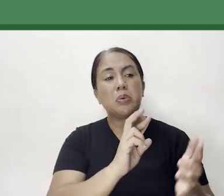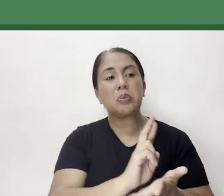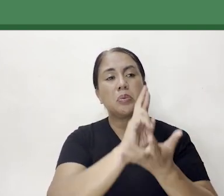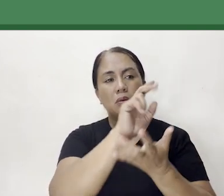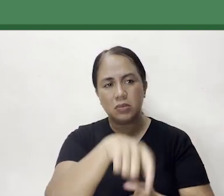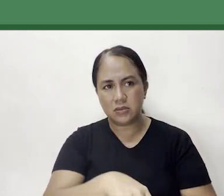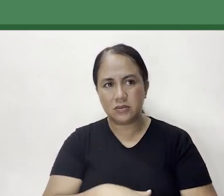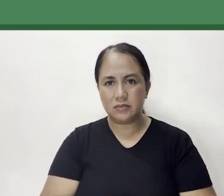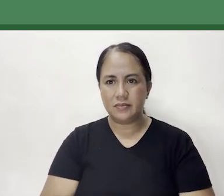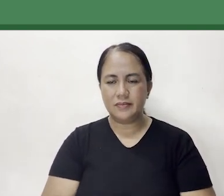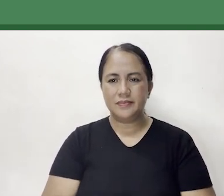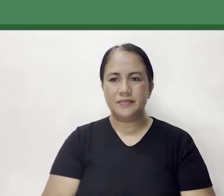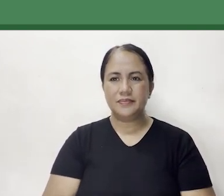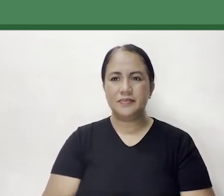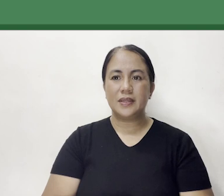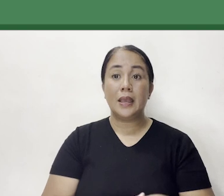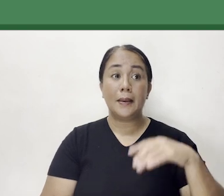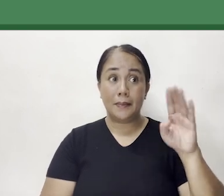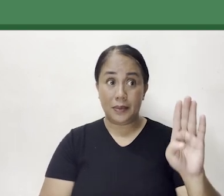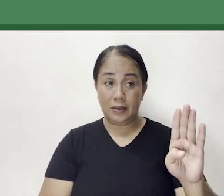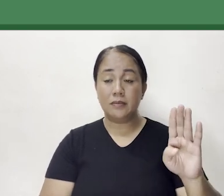subject only of rehabilitation.